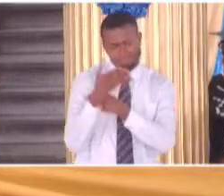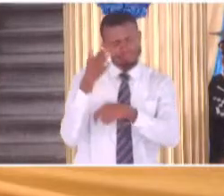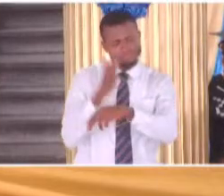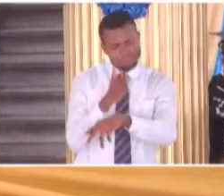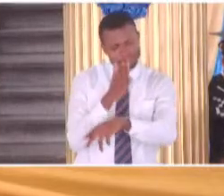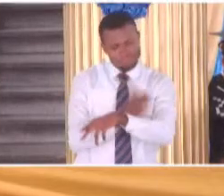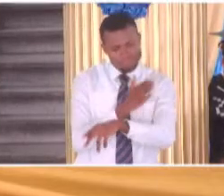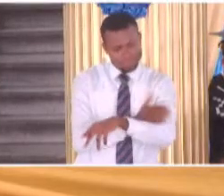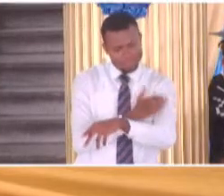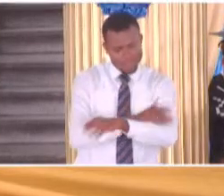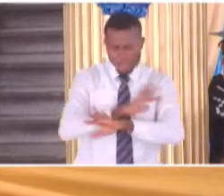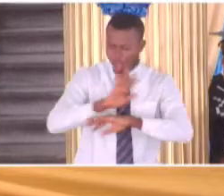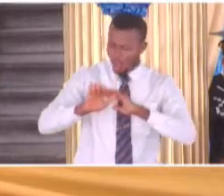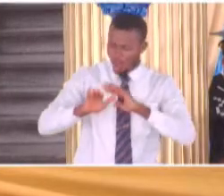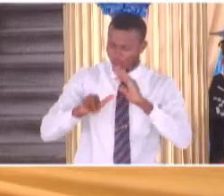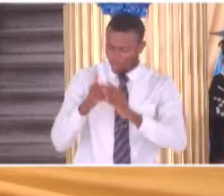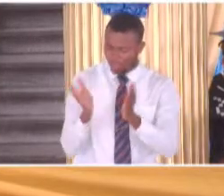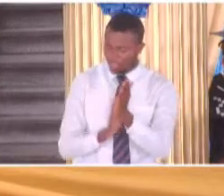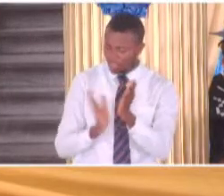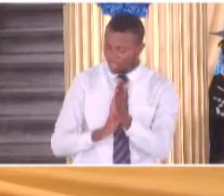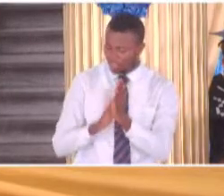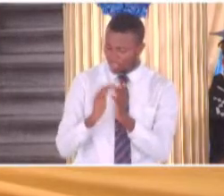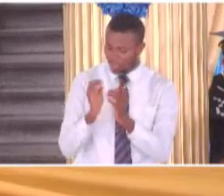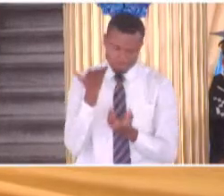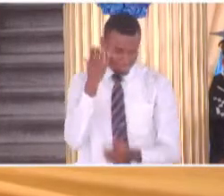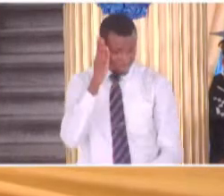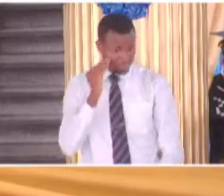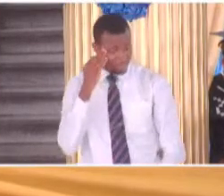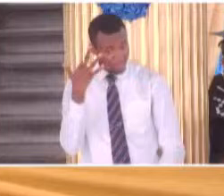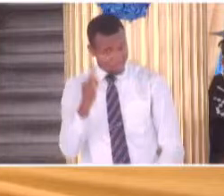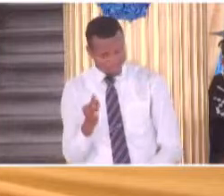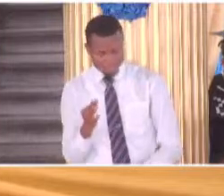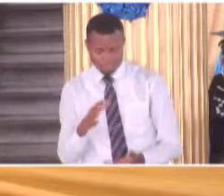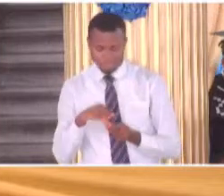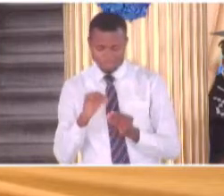overall campus experience for our students.